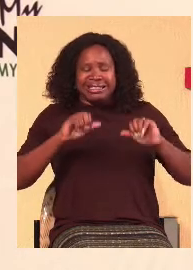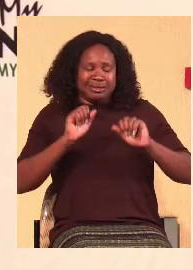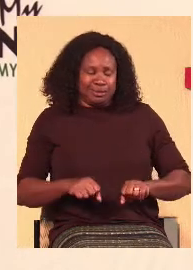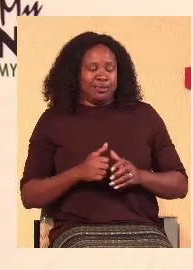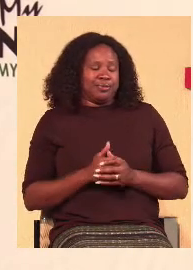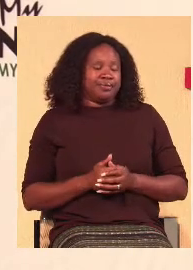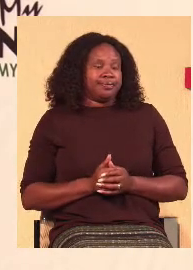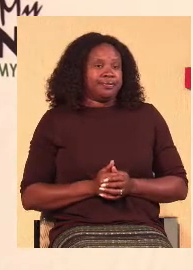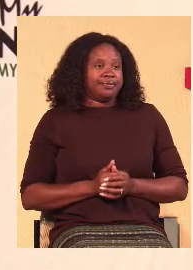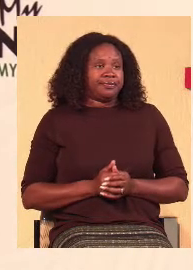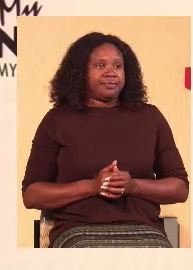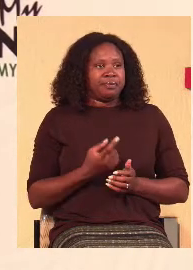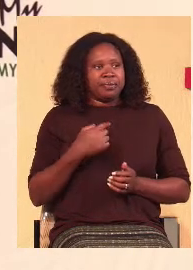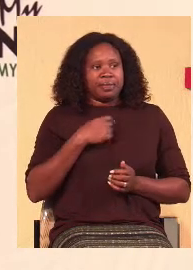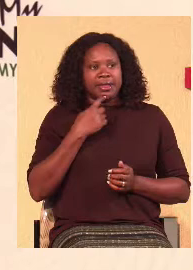said, we will